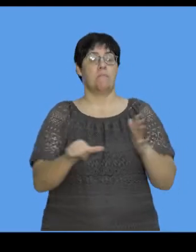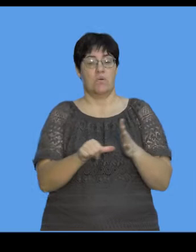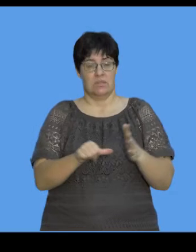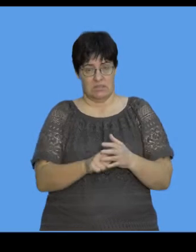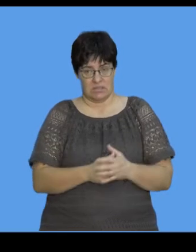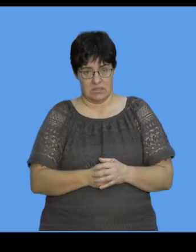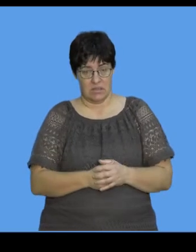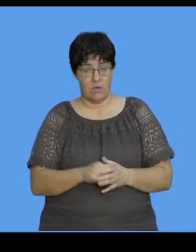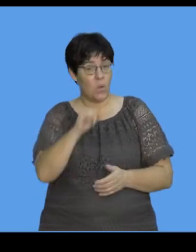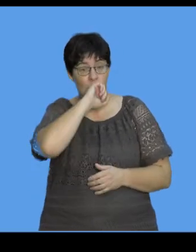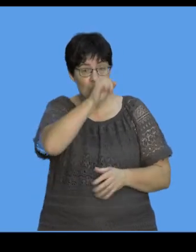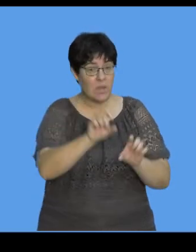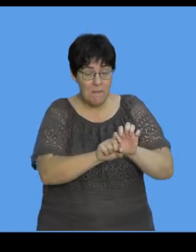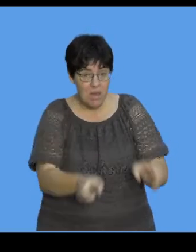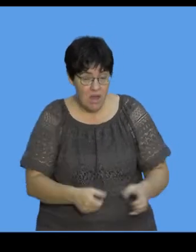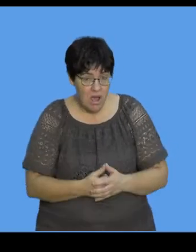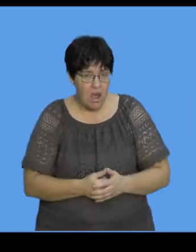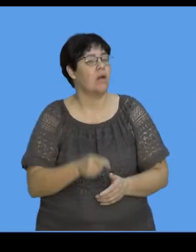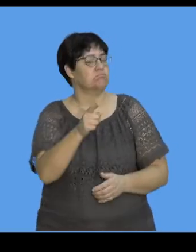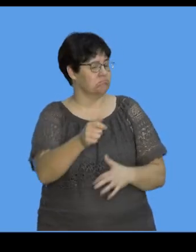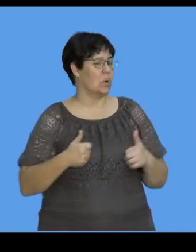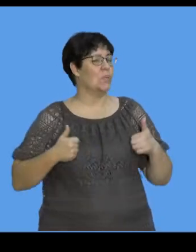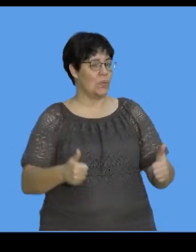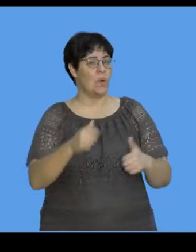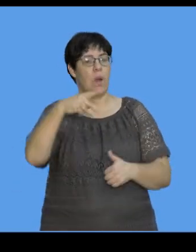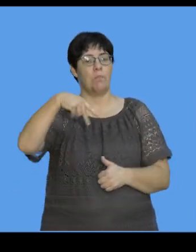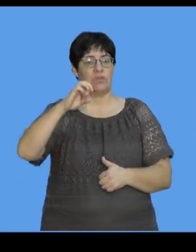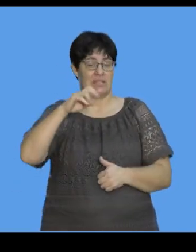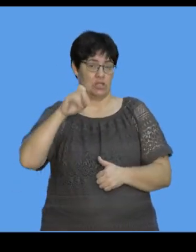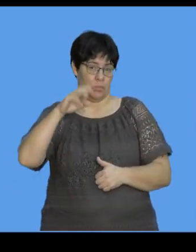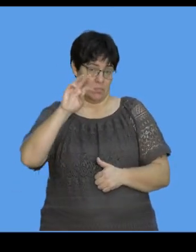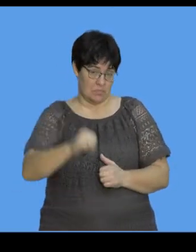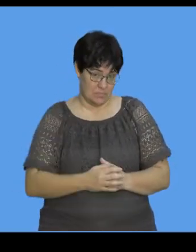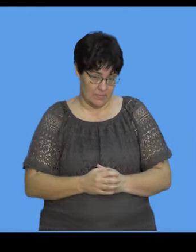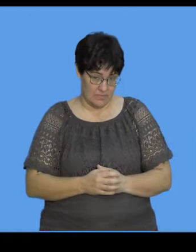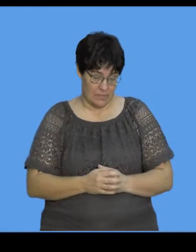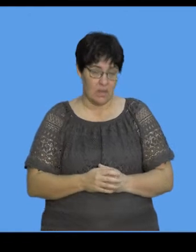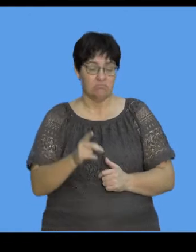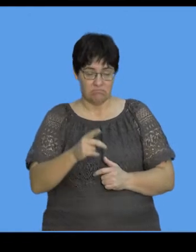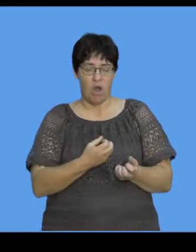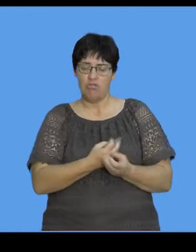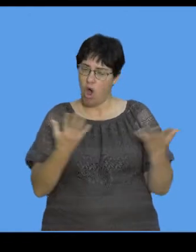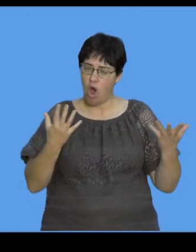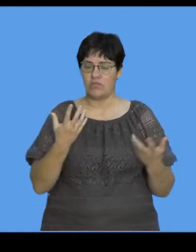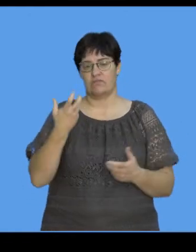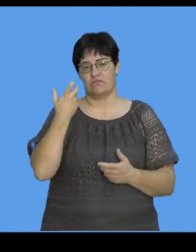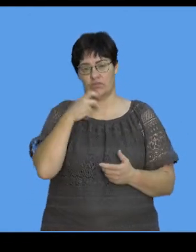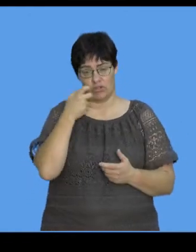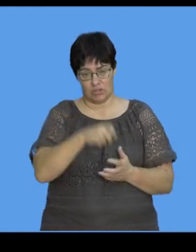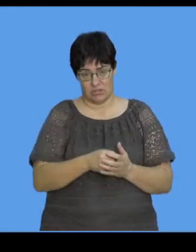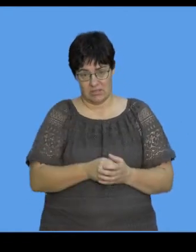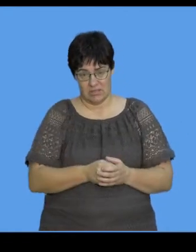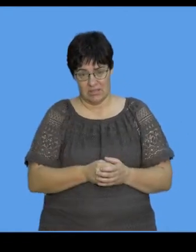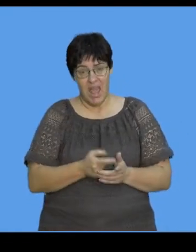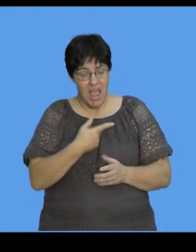bananas. So if you love bananas, all right, a really good form of potassium for you. So lots of fruit. Try and get fruit